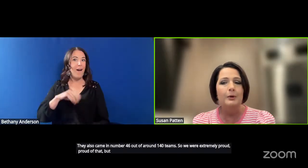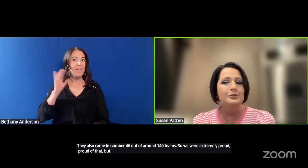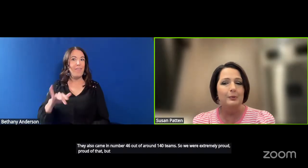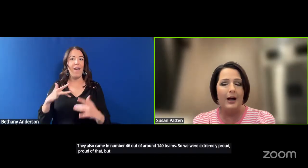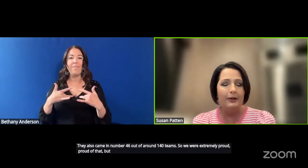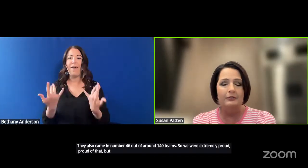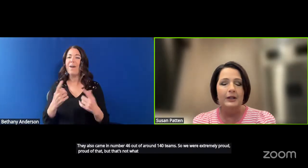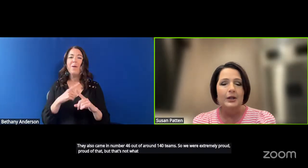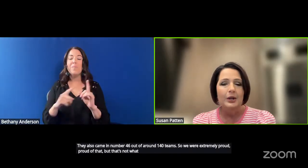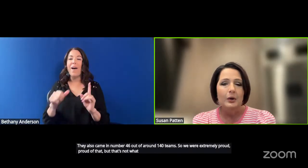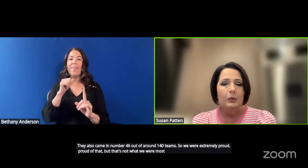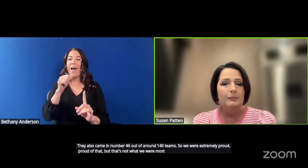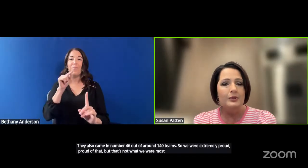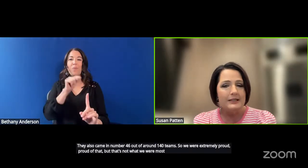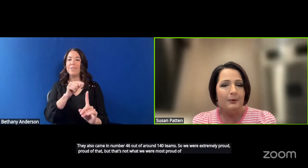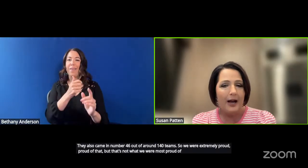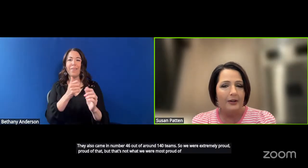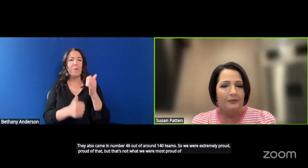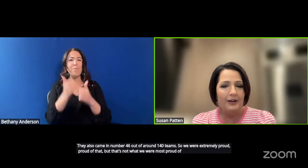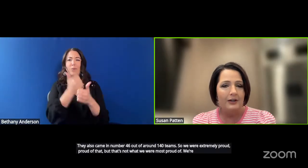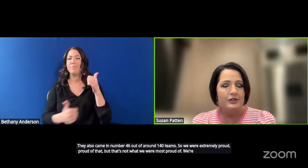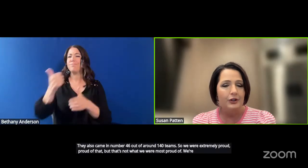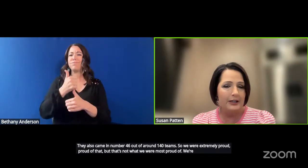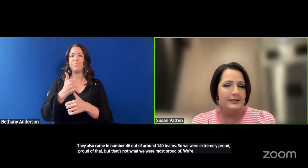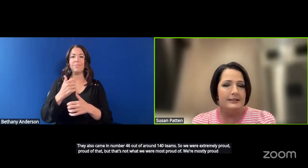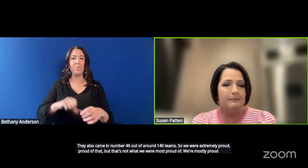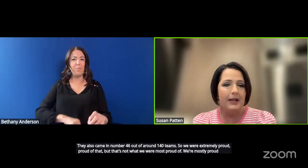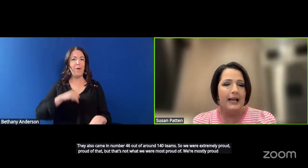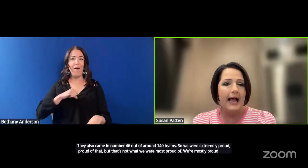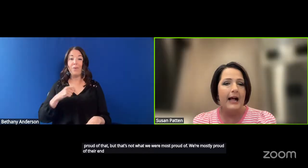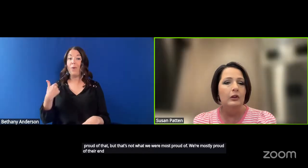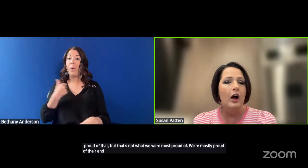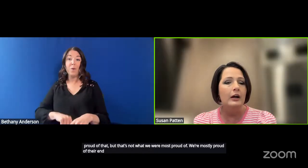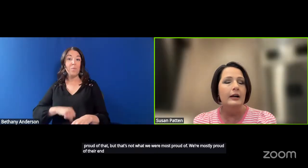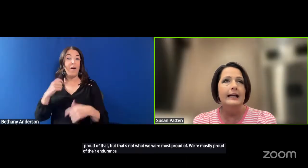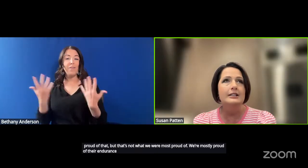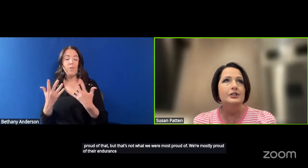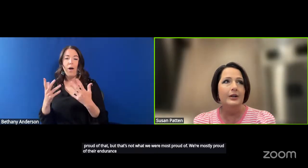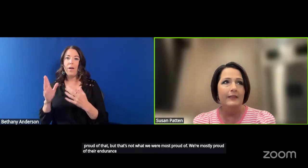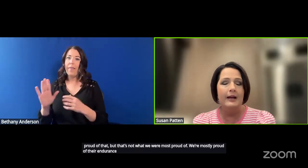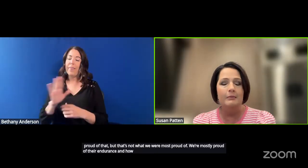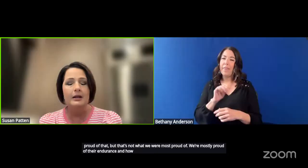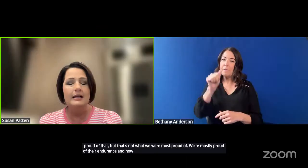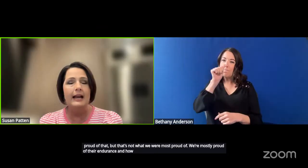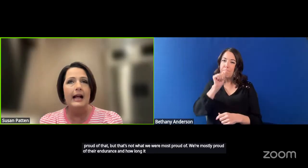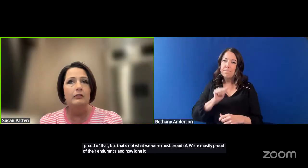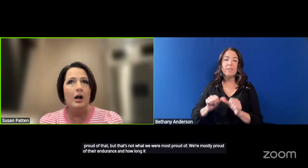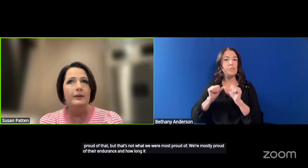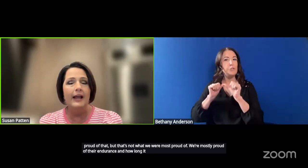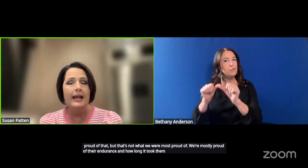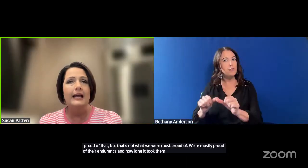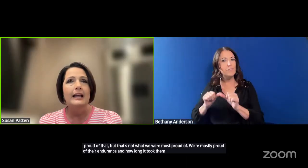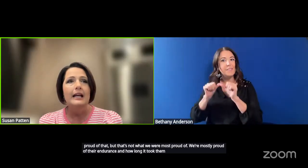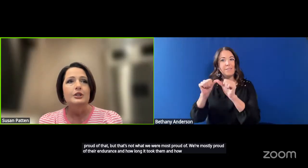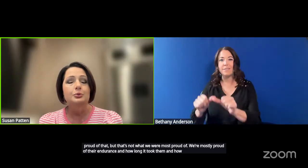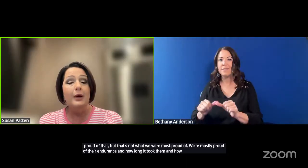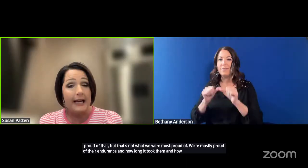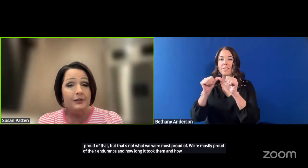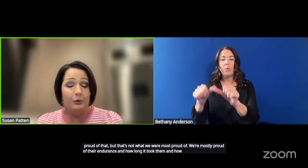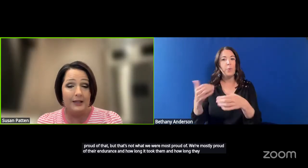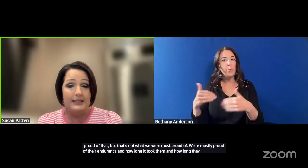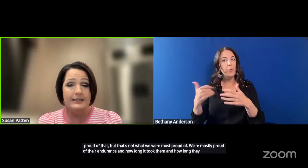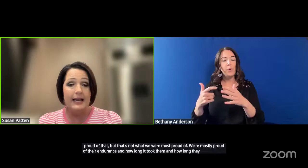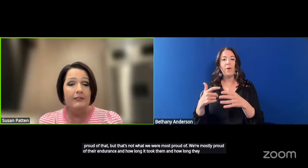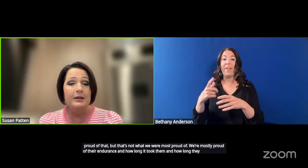what we were most proud of. We're mostly proud of their endurance and how long it took them and how long they